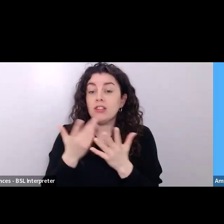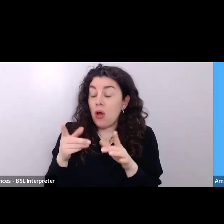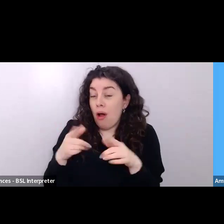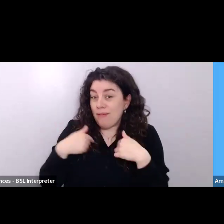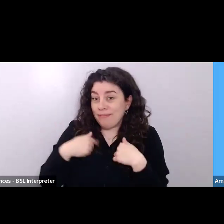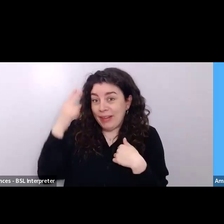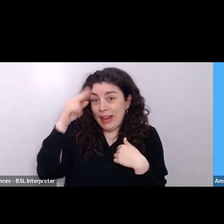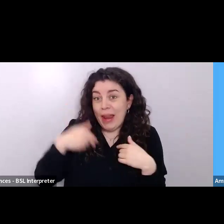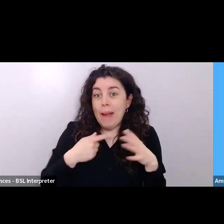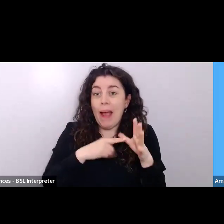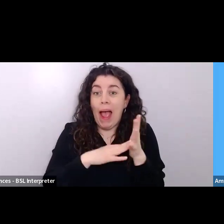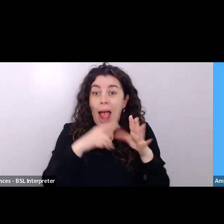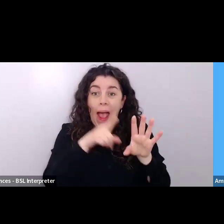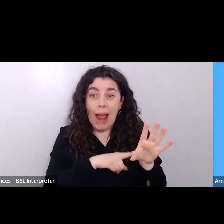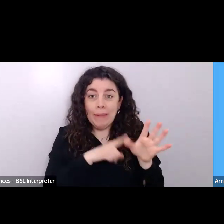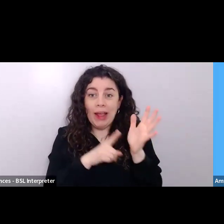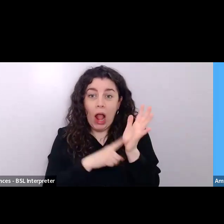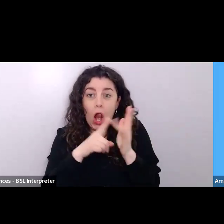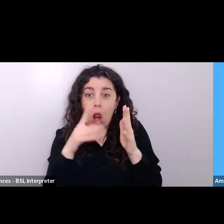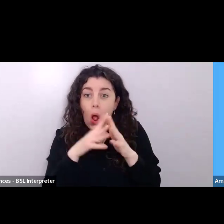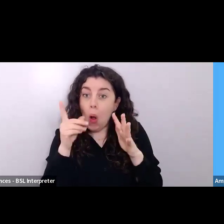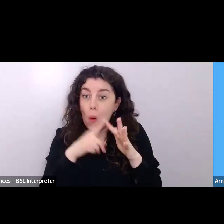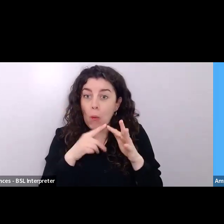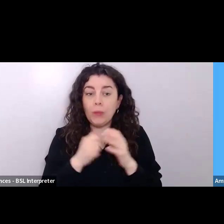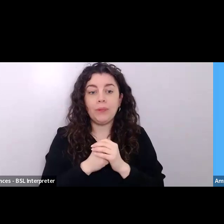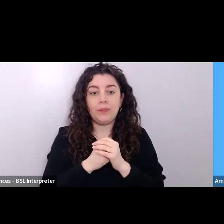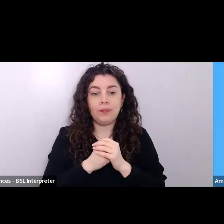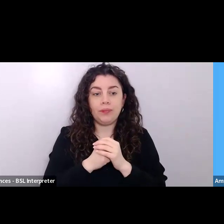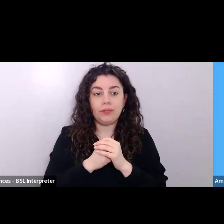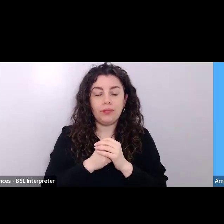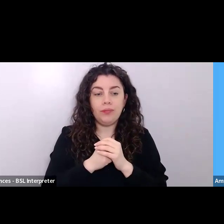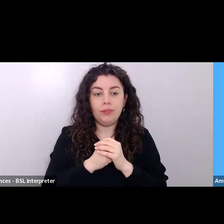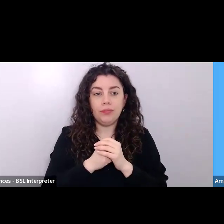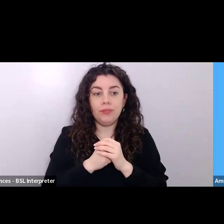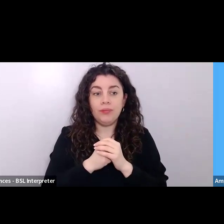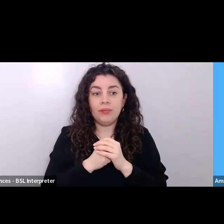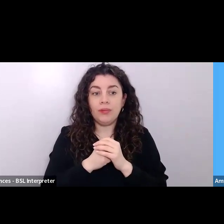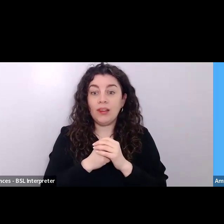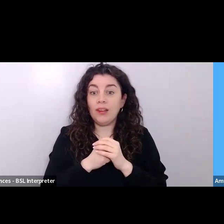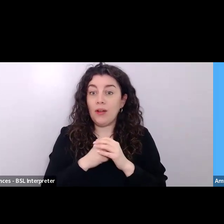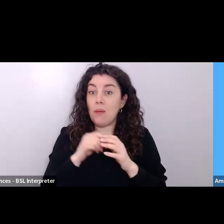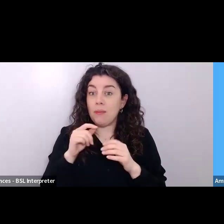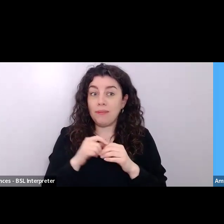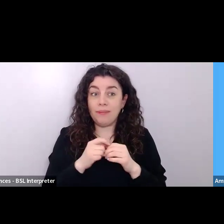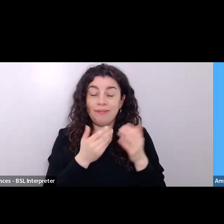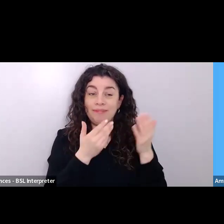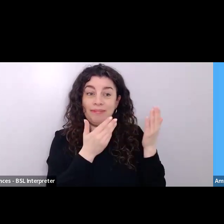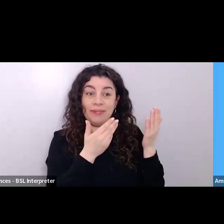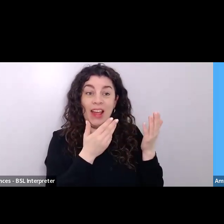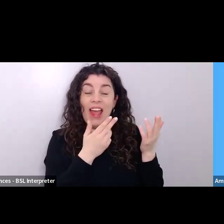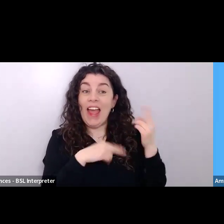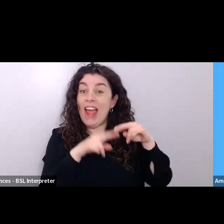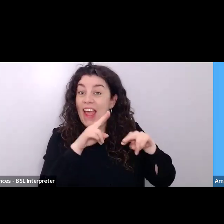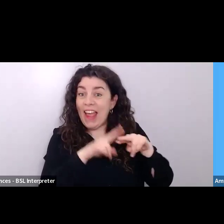I'm Amy Lowe, and going on to our first slide, for people who haven't